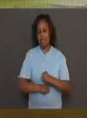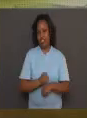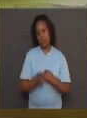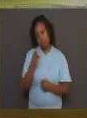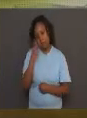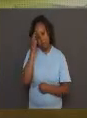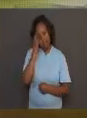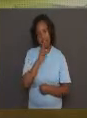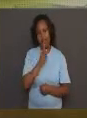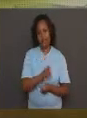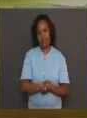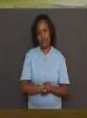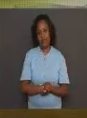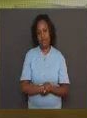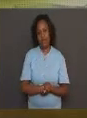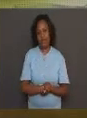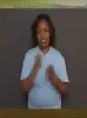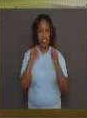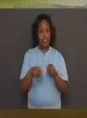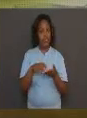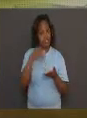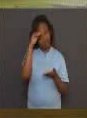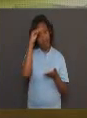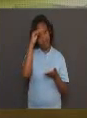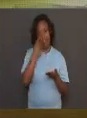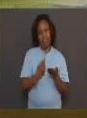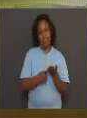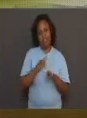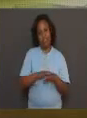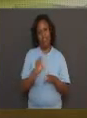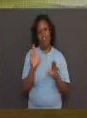This brings us to the end of our lesson for today.